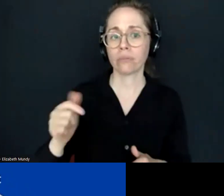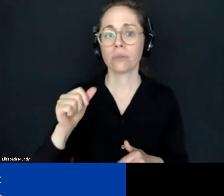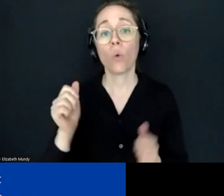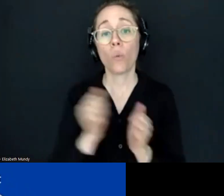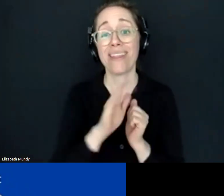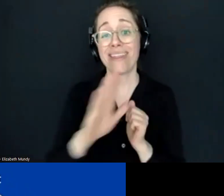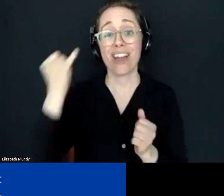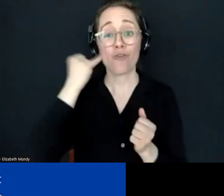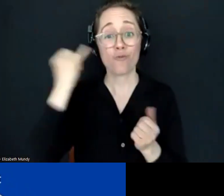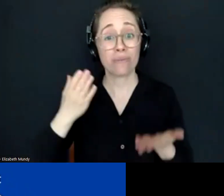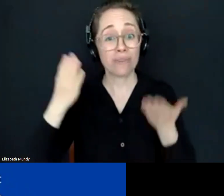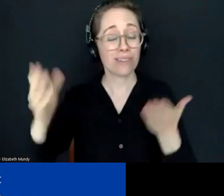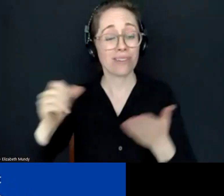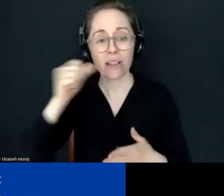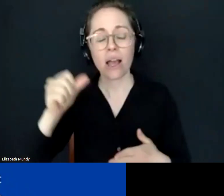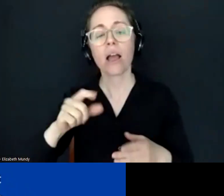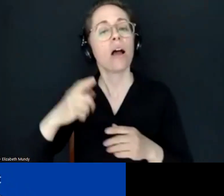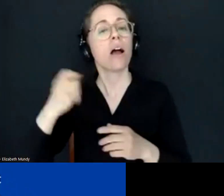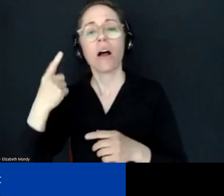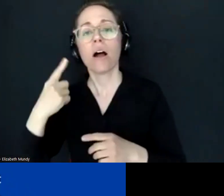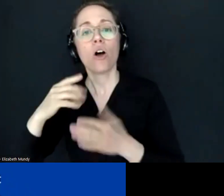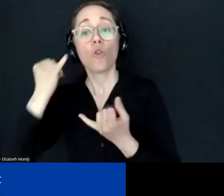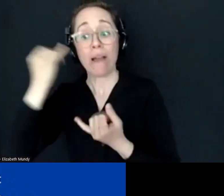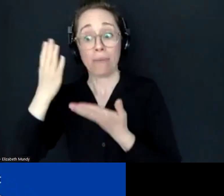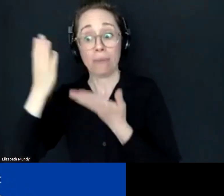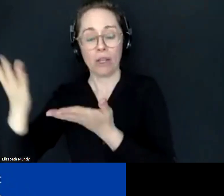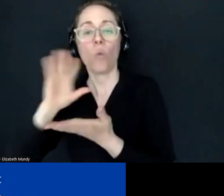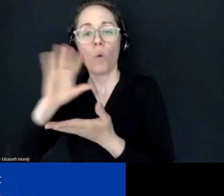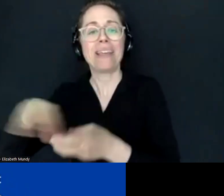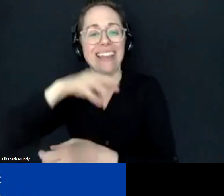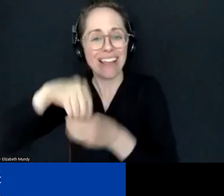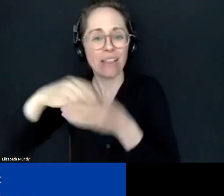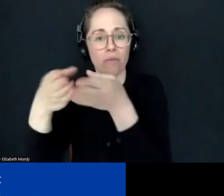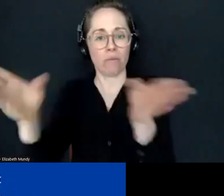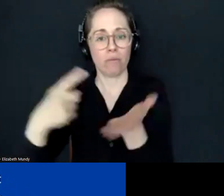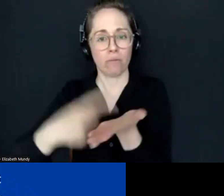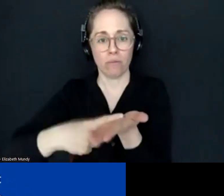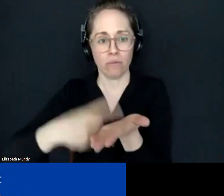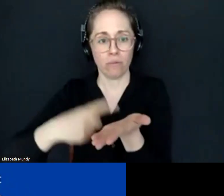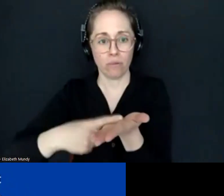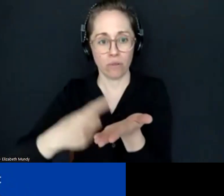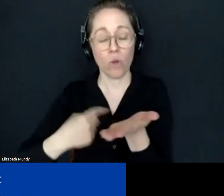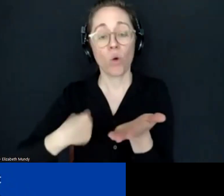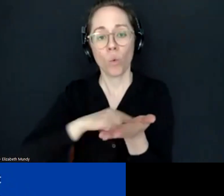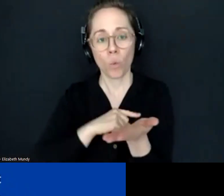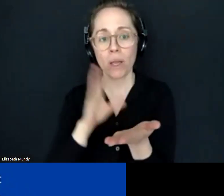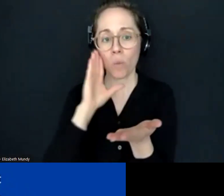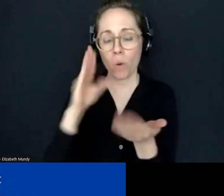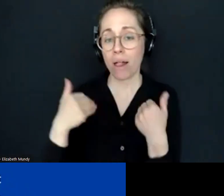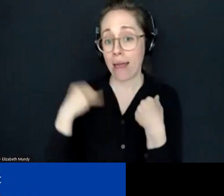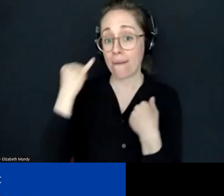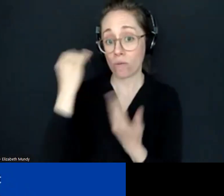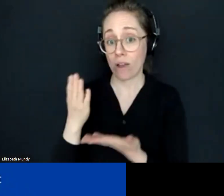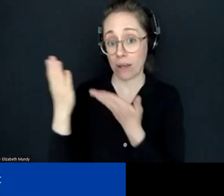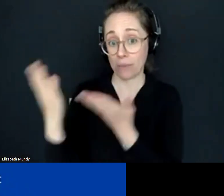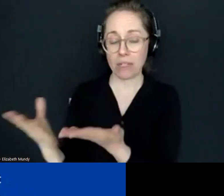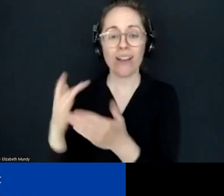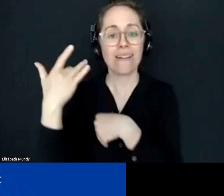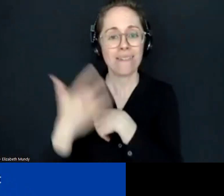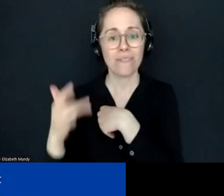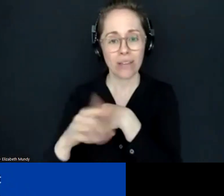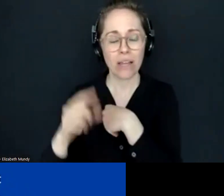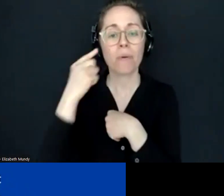recommendations will be woven into the conversation, and we do plan to have the recommendations available to all attendees to